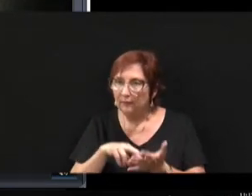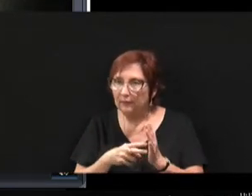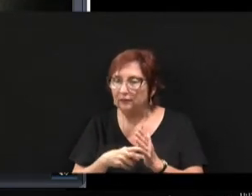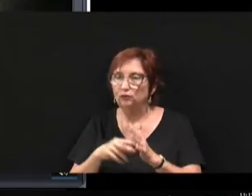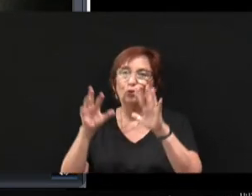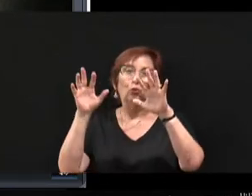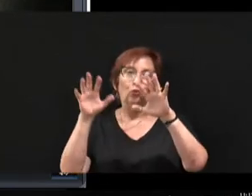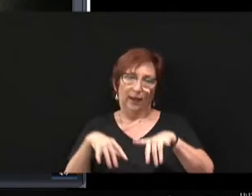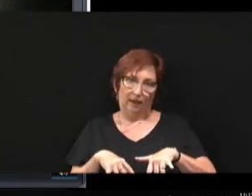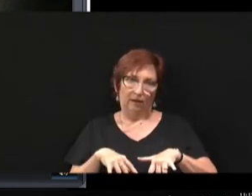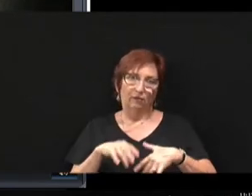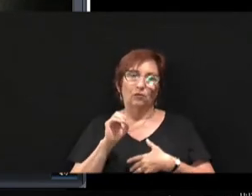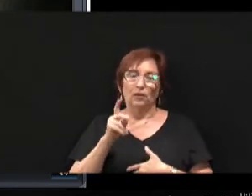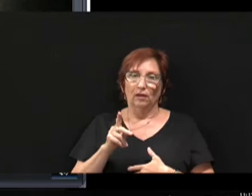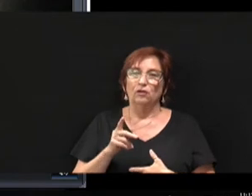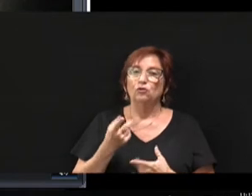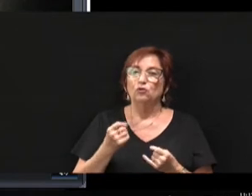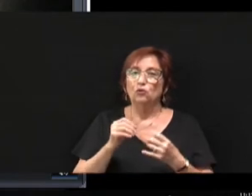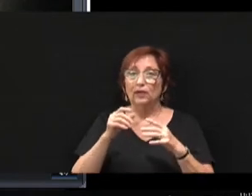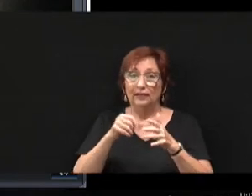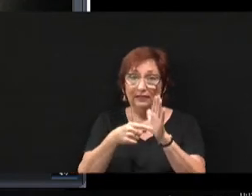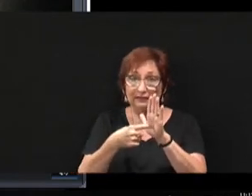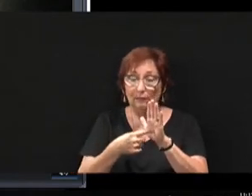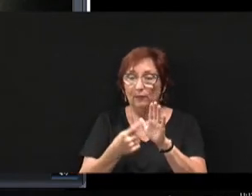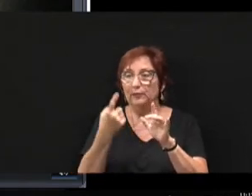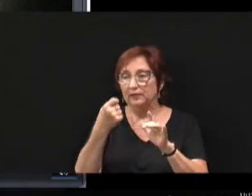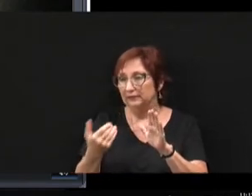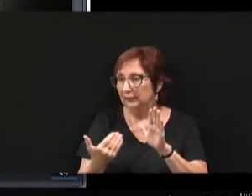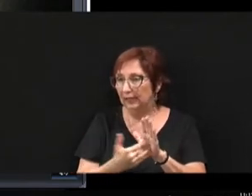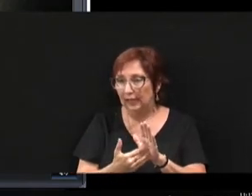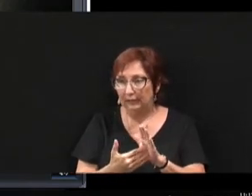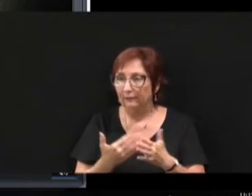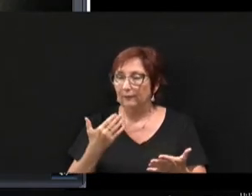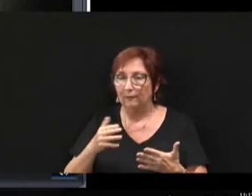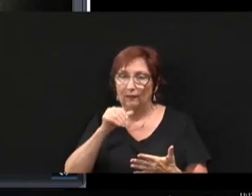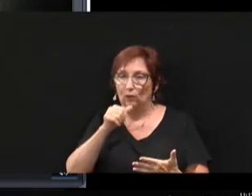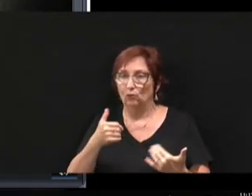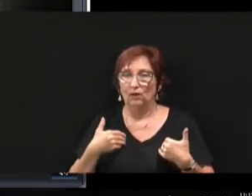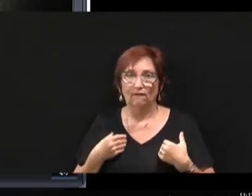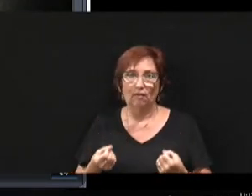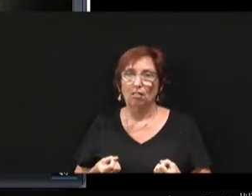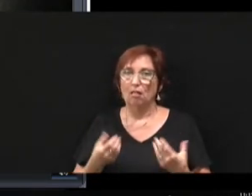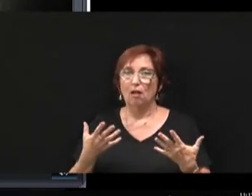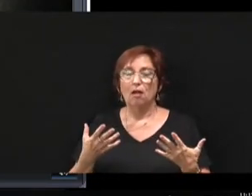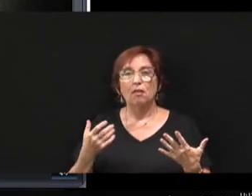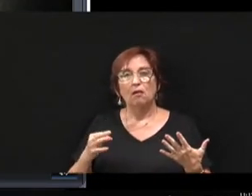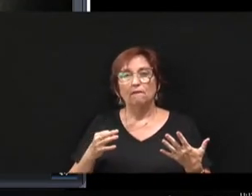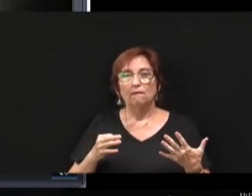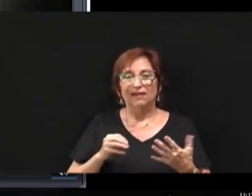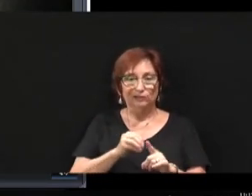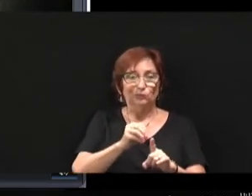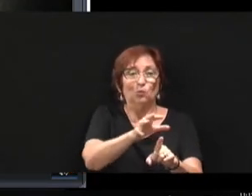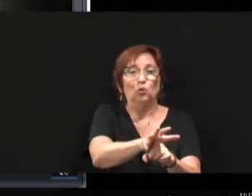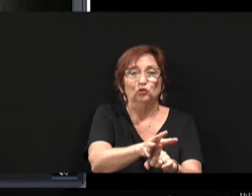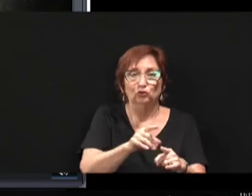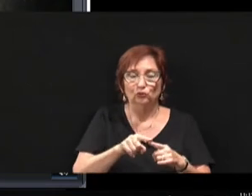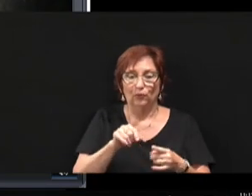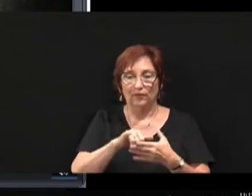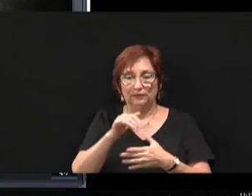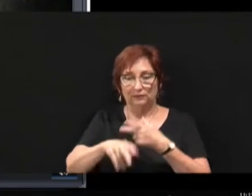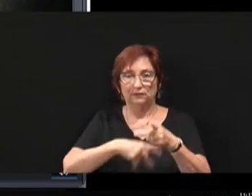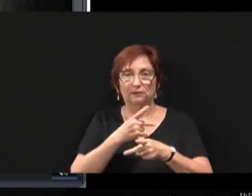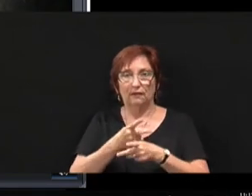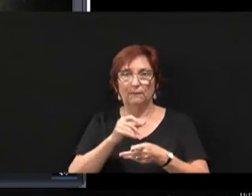You do an example, because again, they might not have had very much exposure to this kind